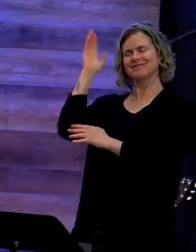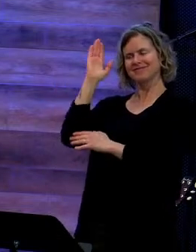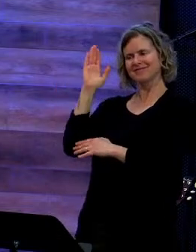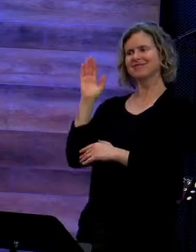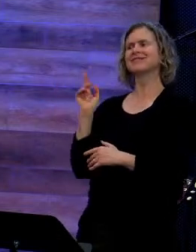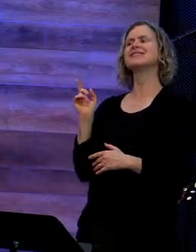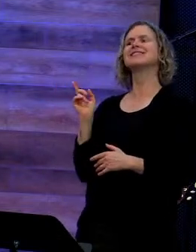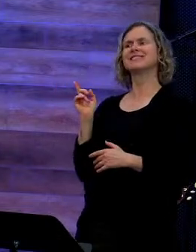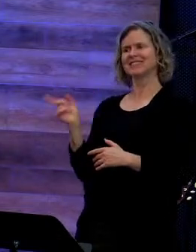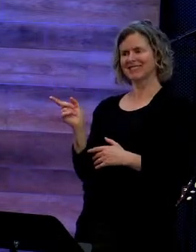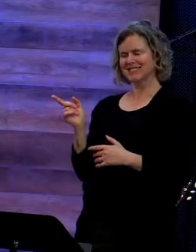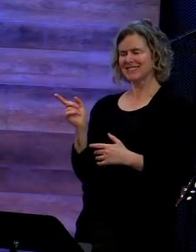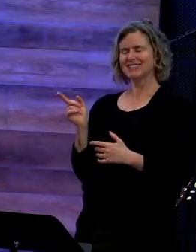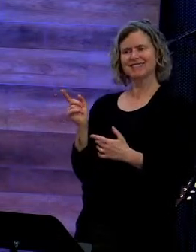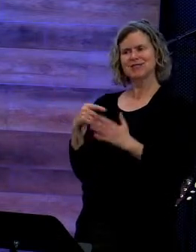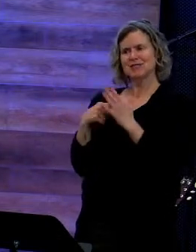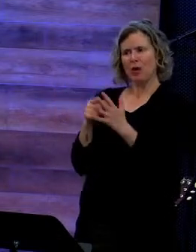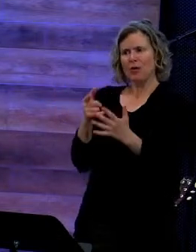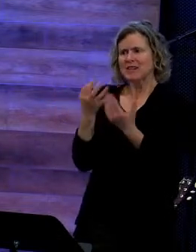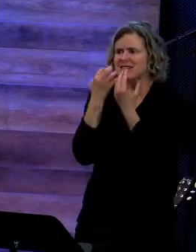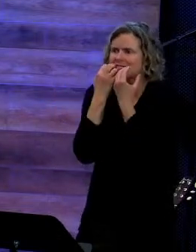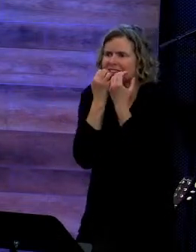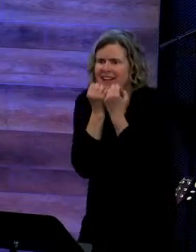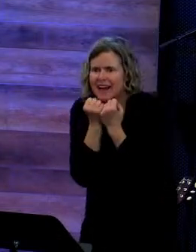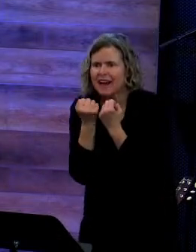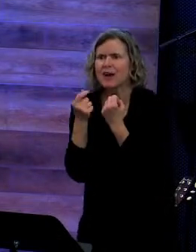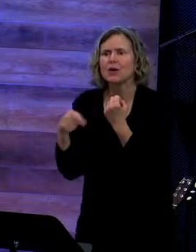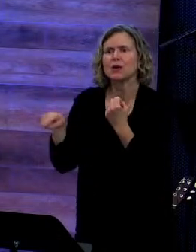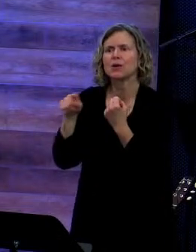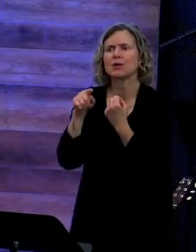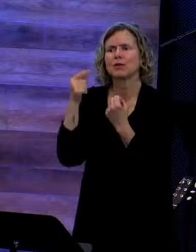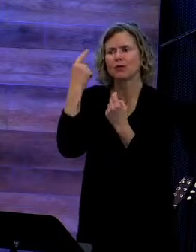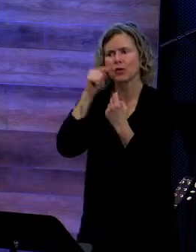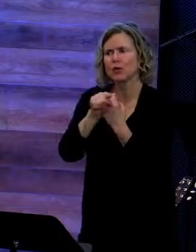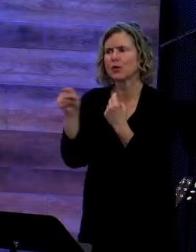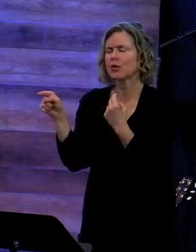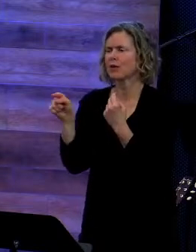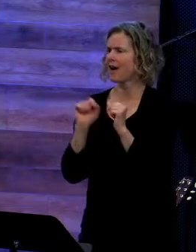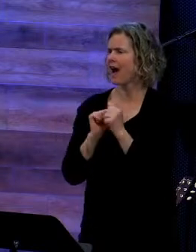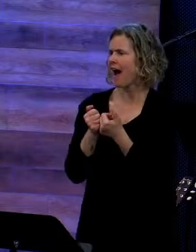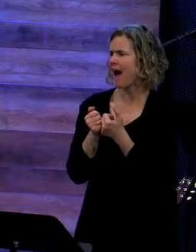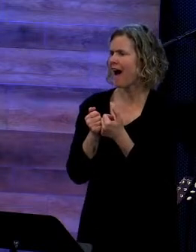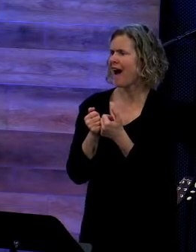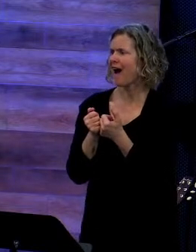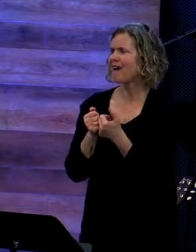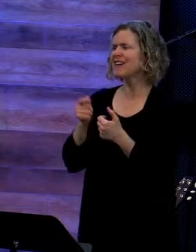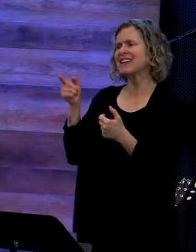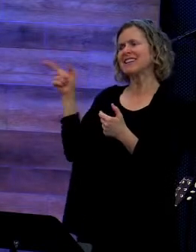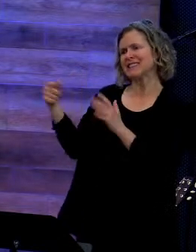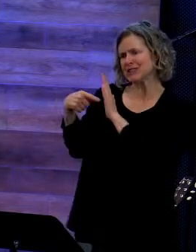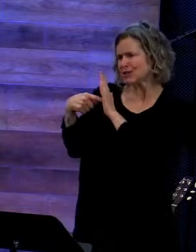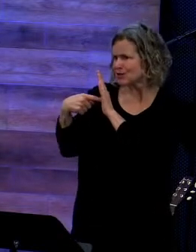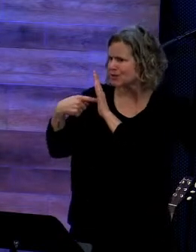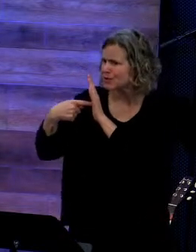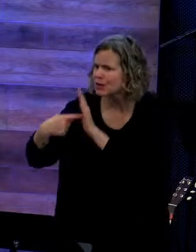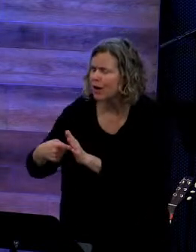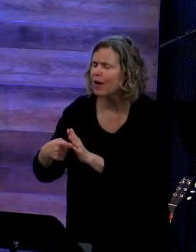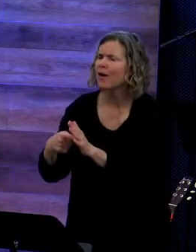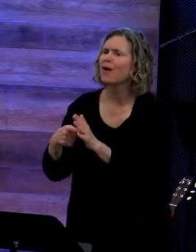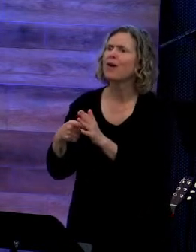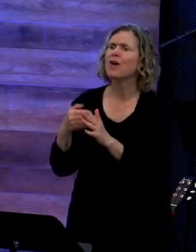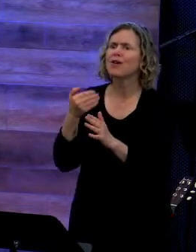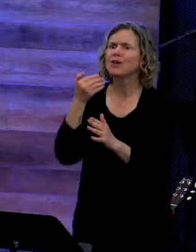good and wise to take one day a week where you can nap, where you can